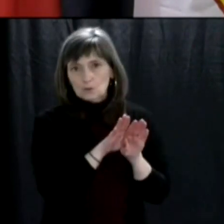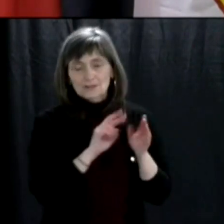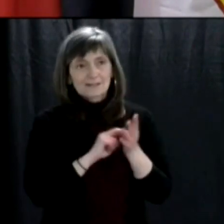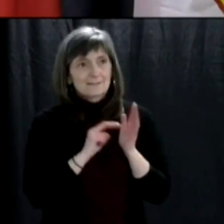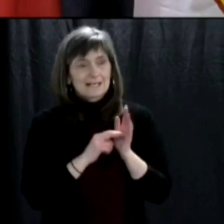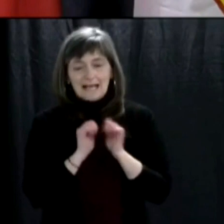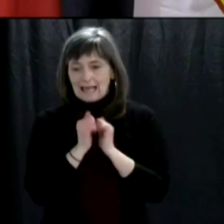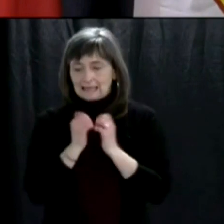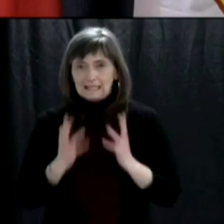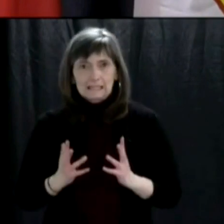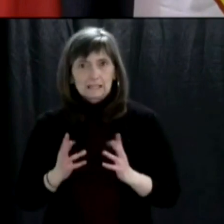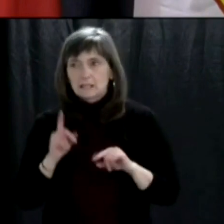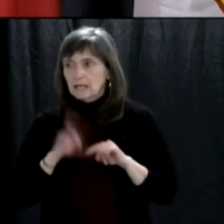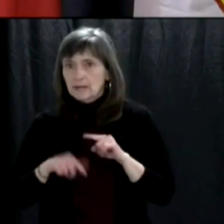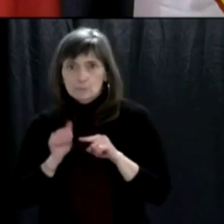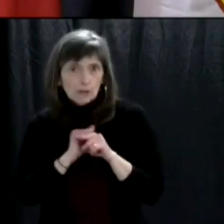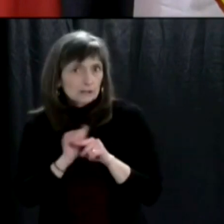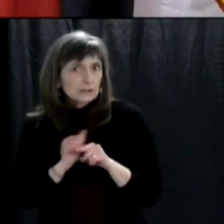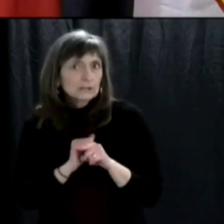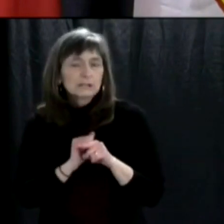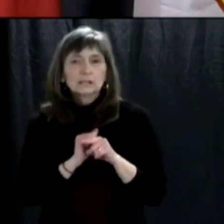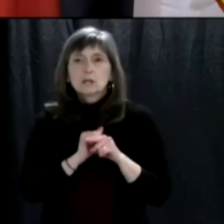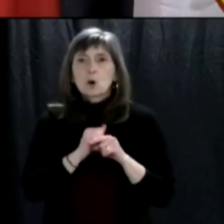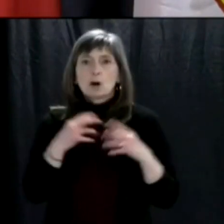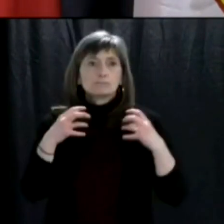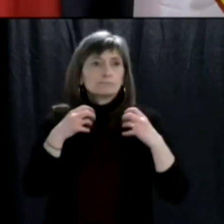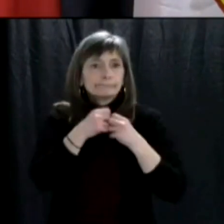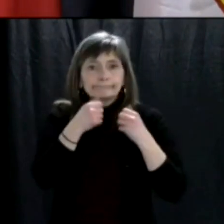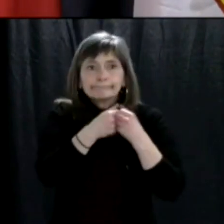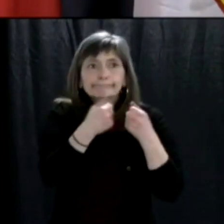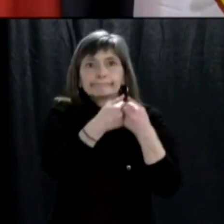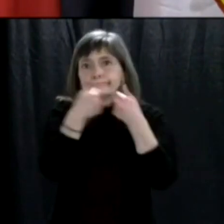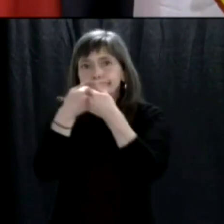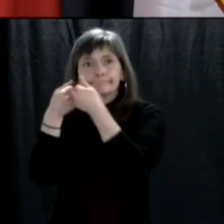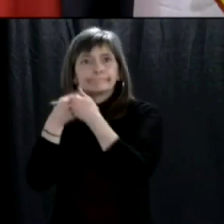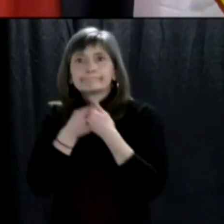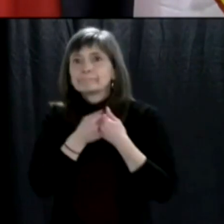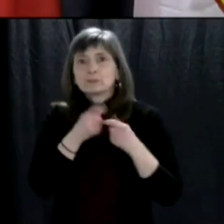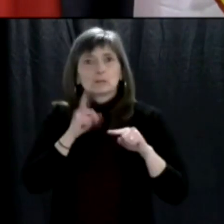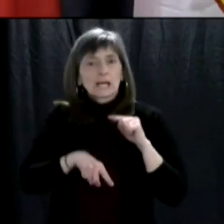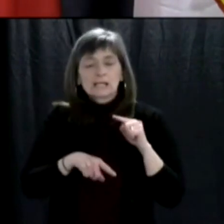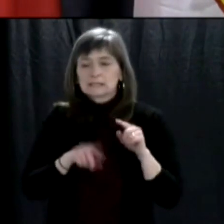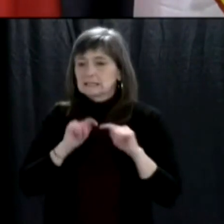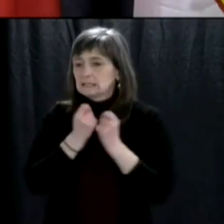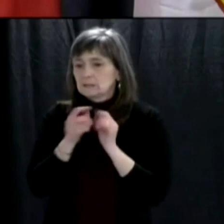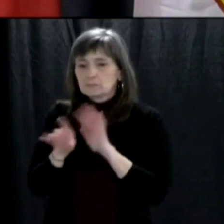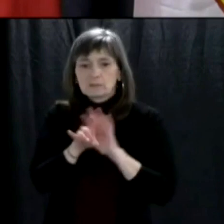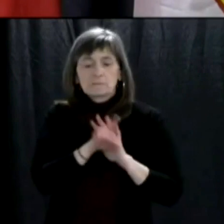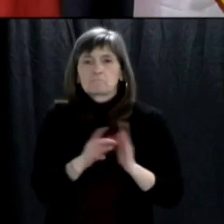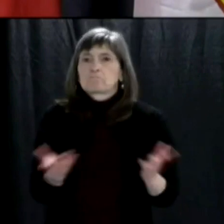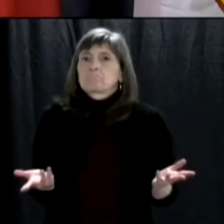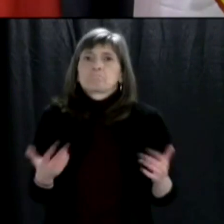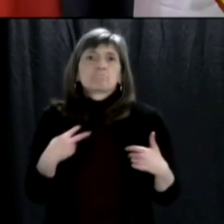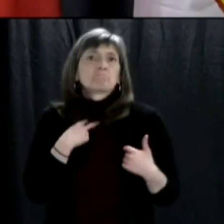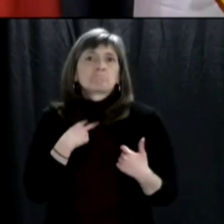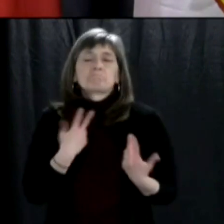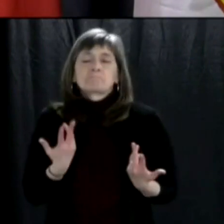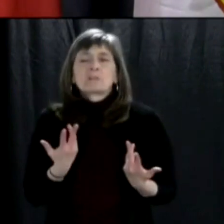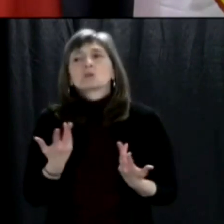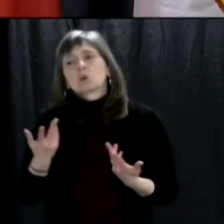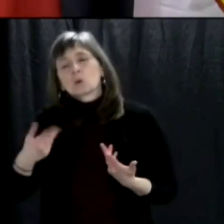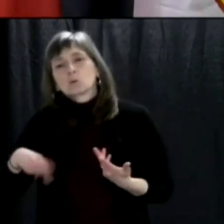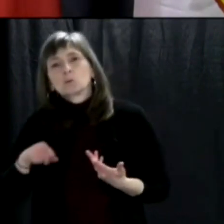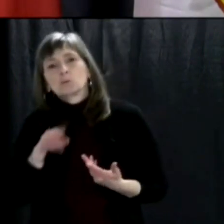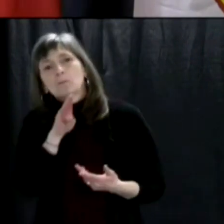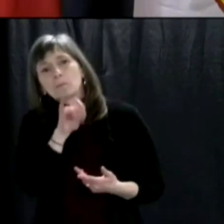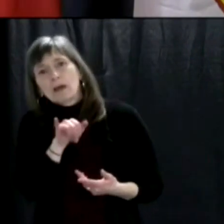No playdowns are not happening, and teams just simply cannot be selected. So working with the department and with the